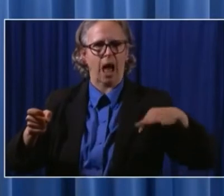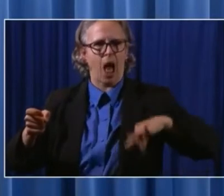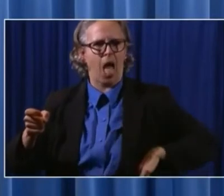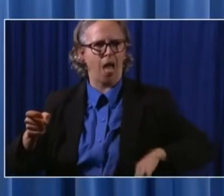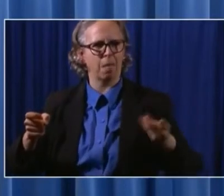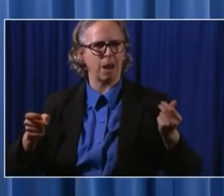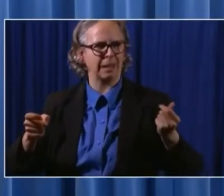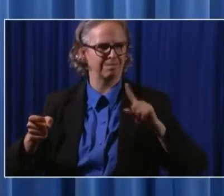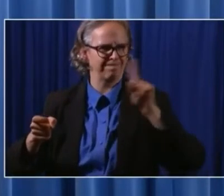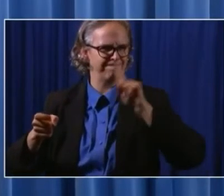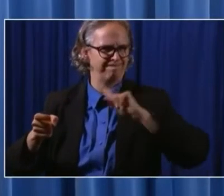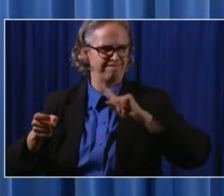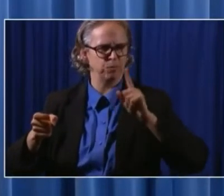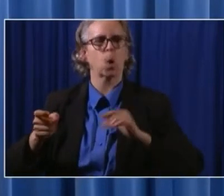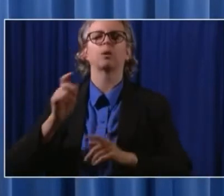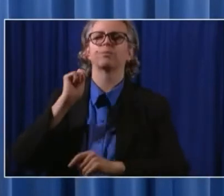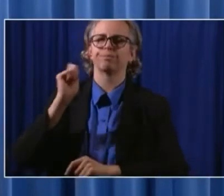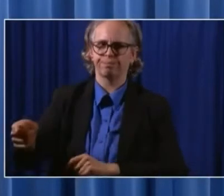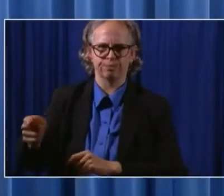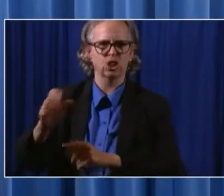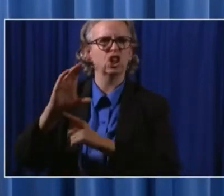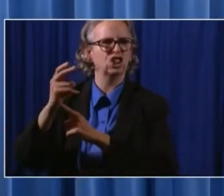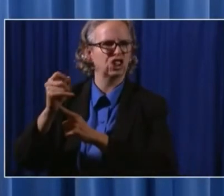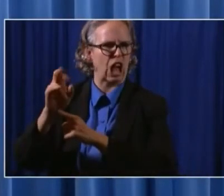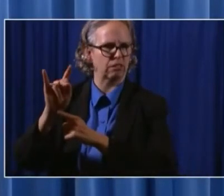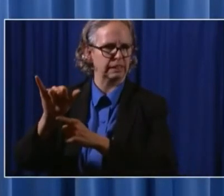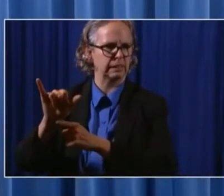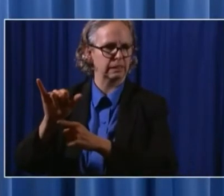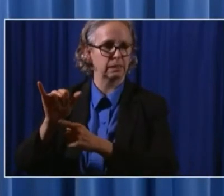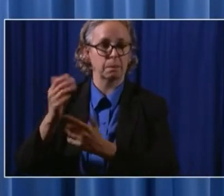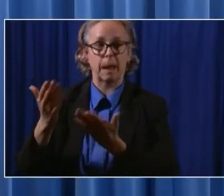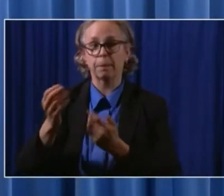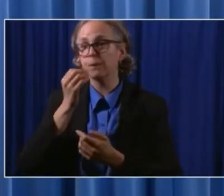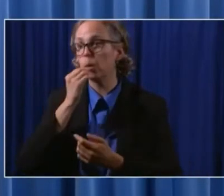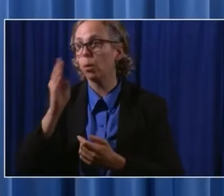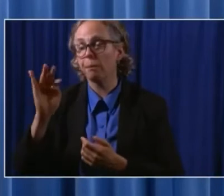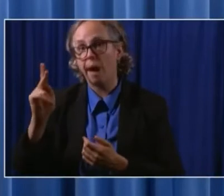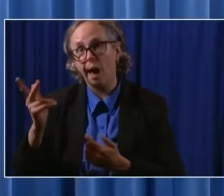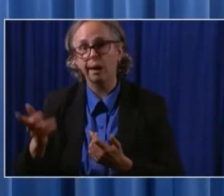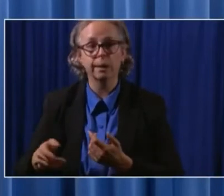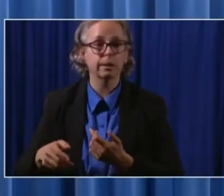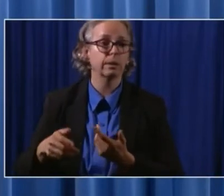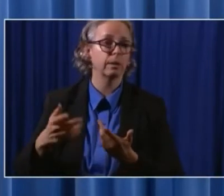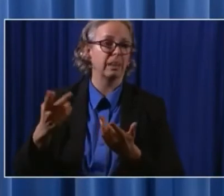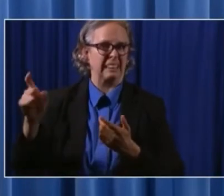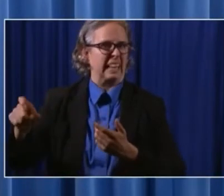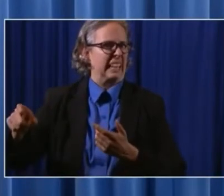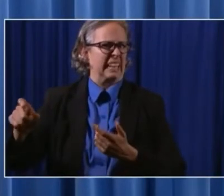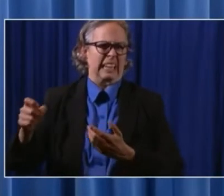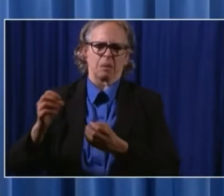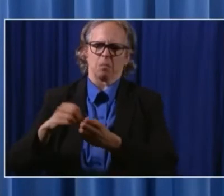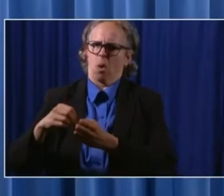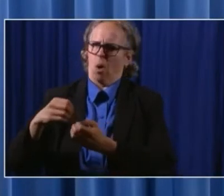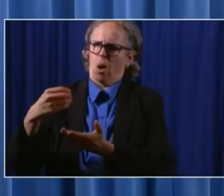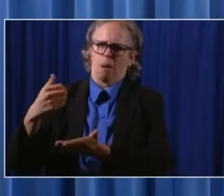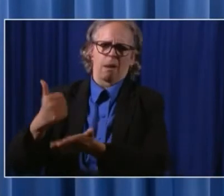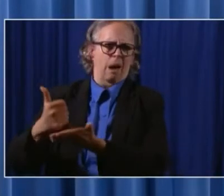get that. We're thinking about taking that money, maybe send it to food banks, which we have a big need for, certainly. As far as First